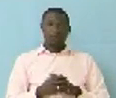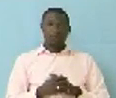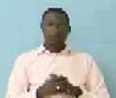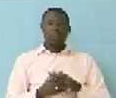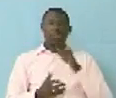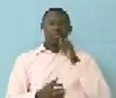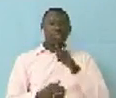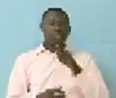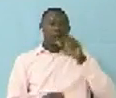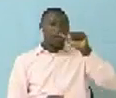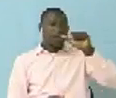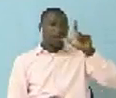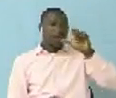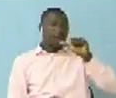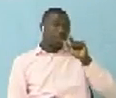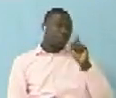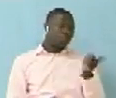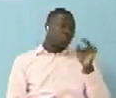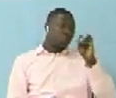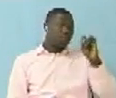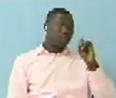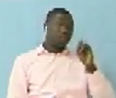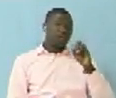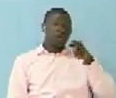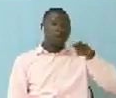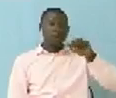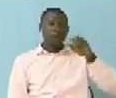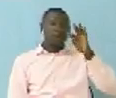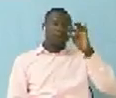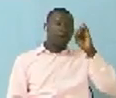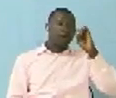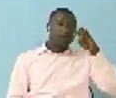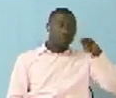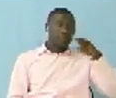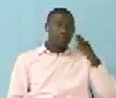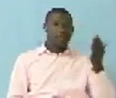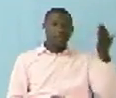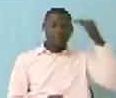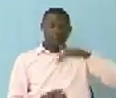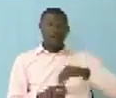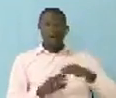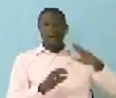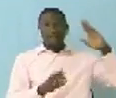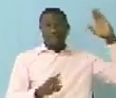That Alaji Martin came and slapped him from behind